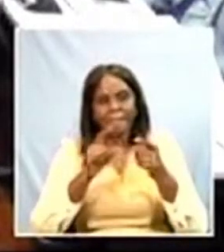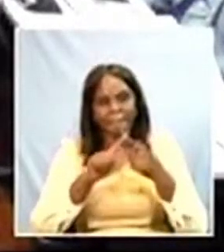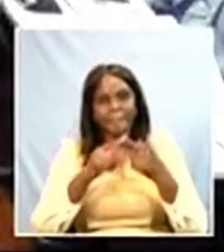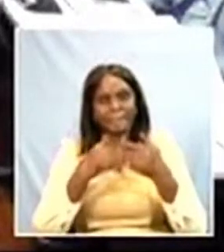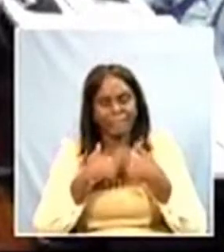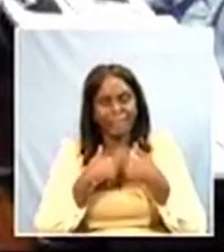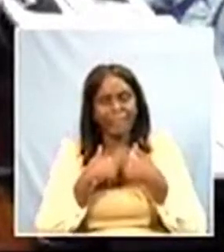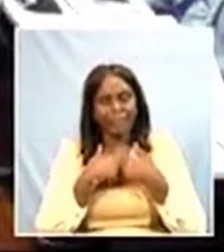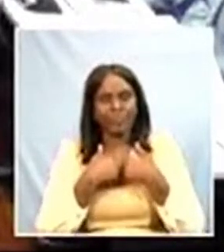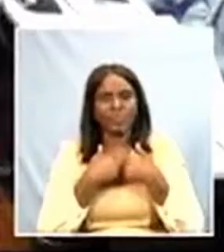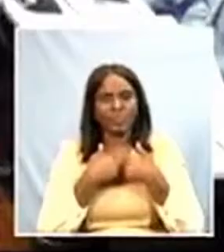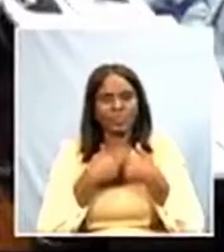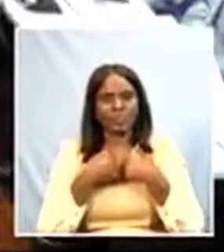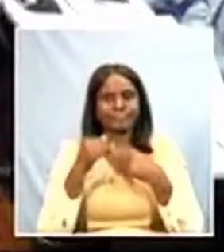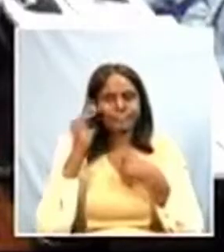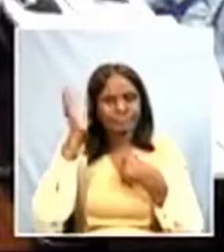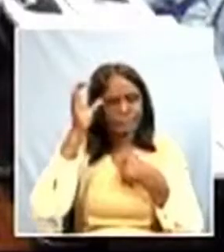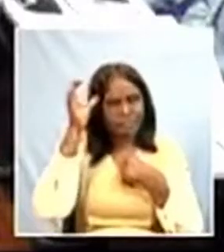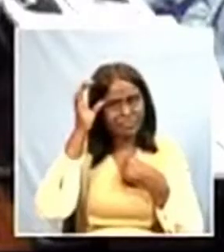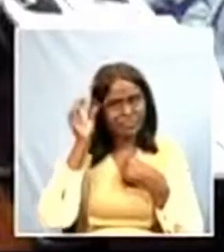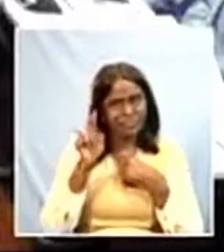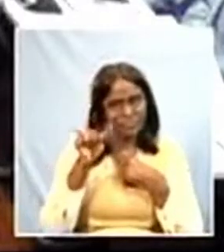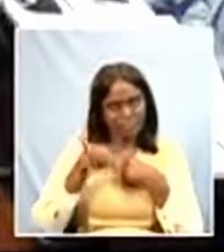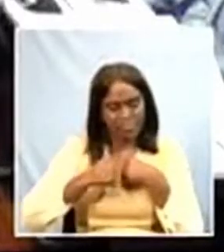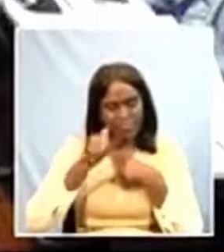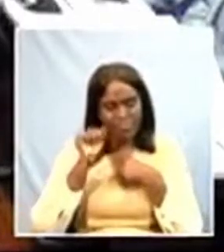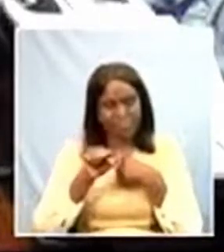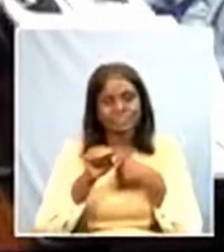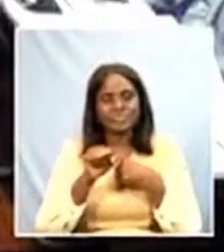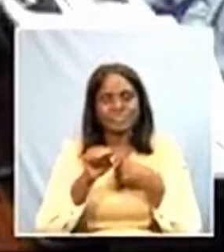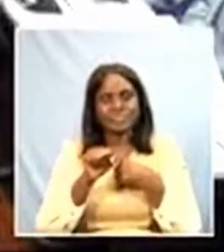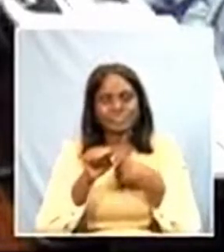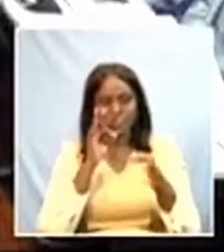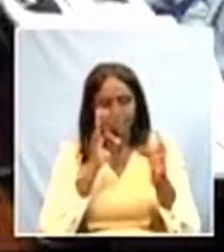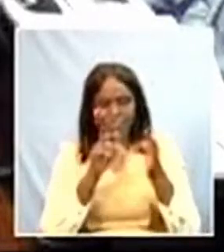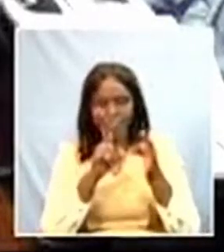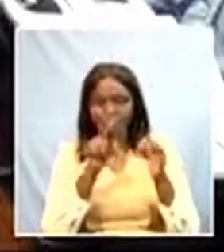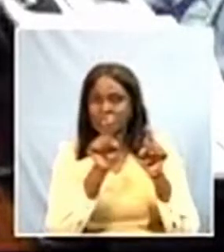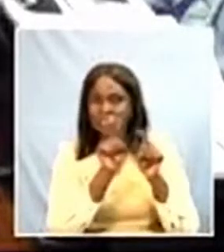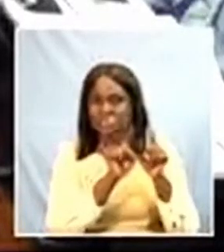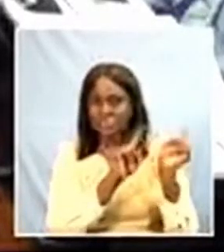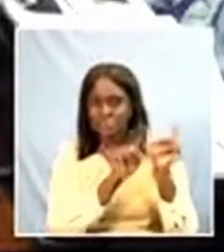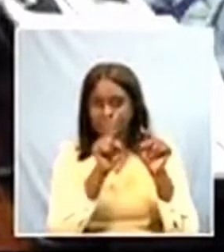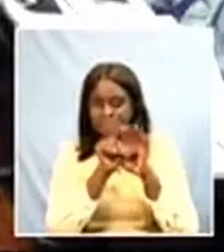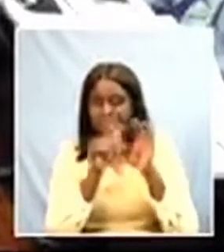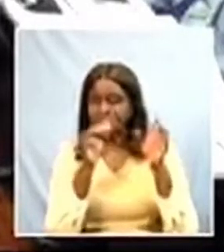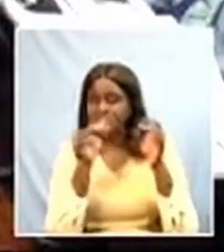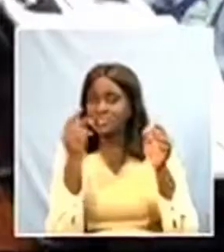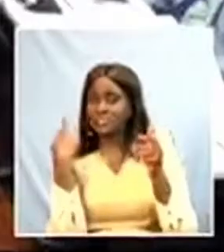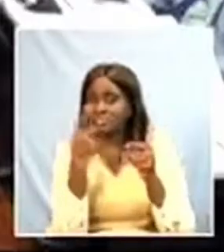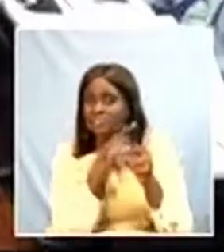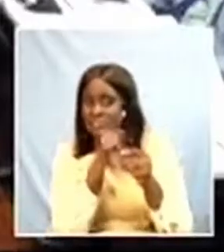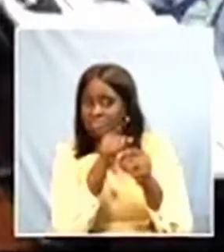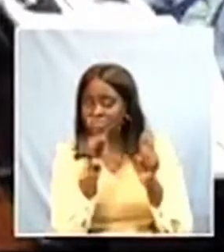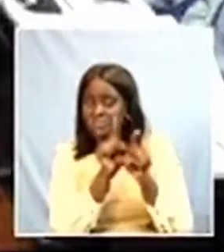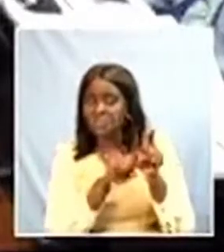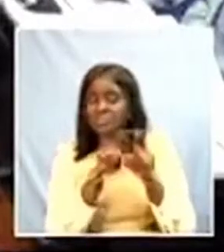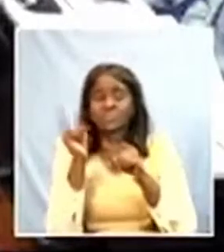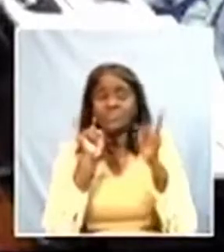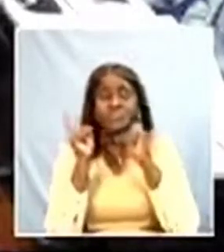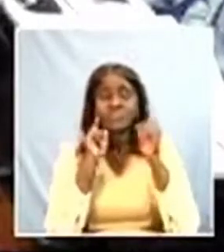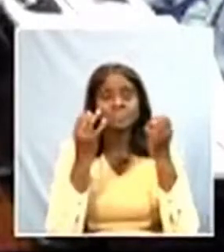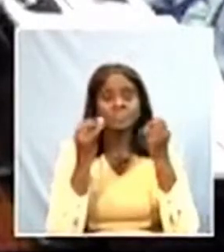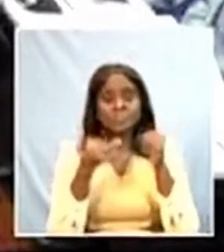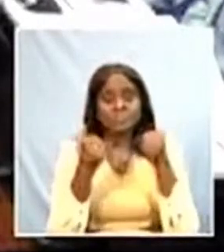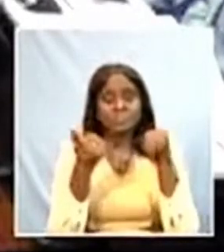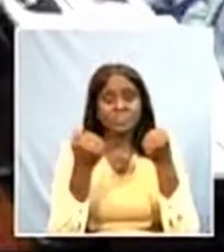as civil as we can. If you were to come in the chamber and you hear how members